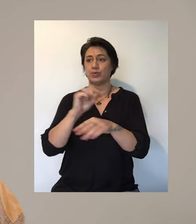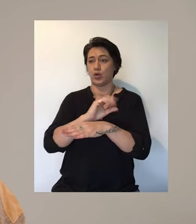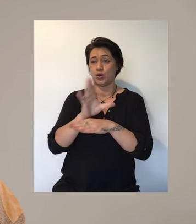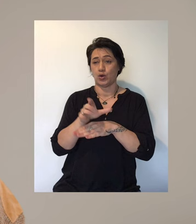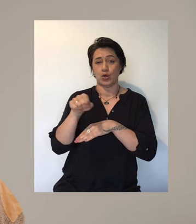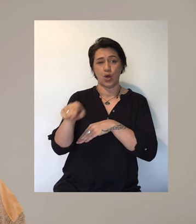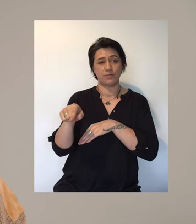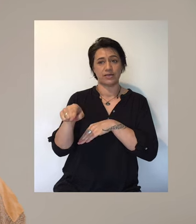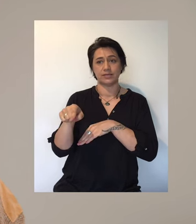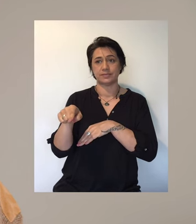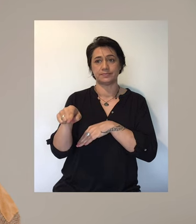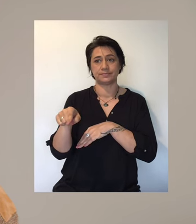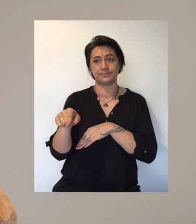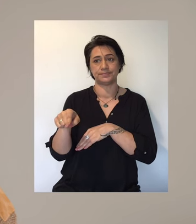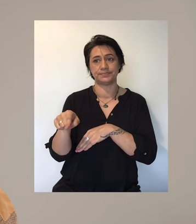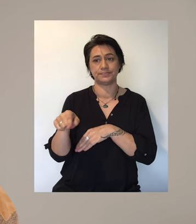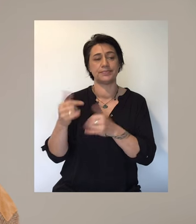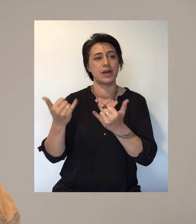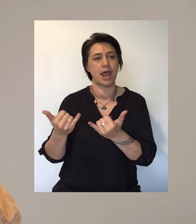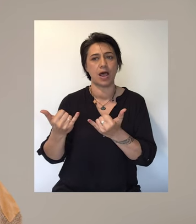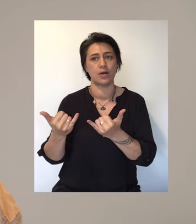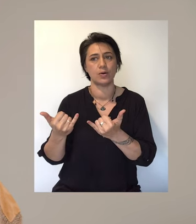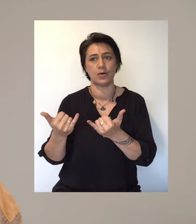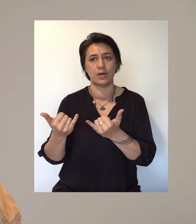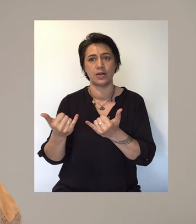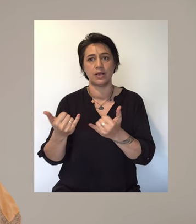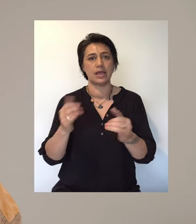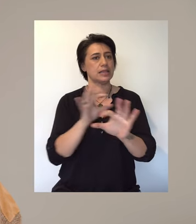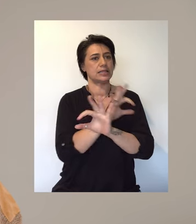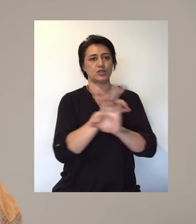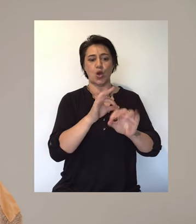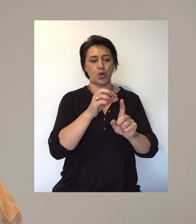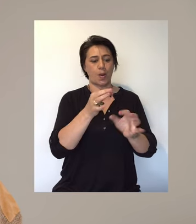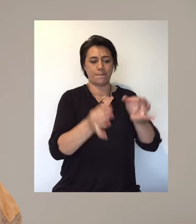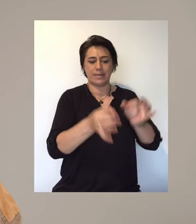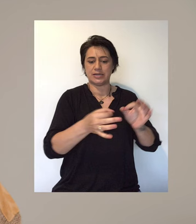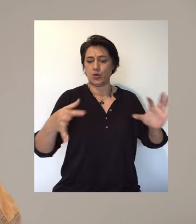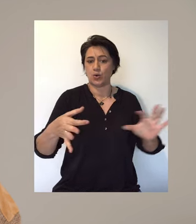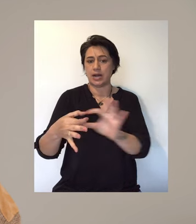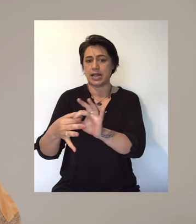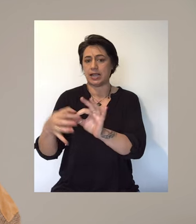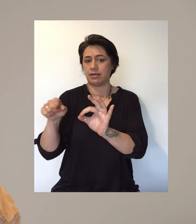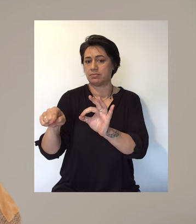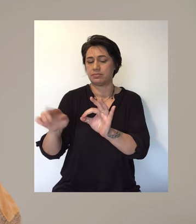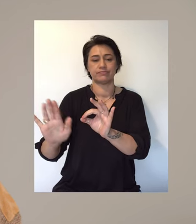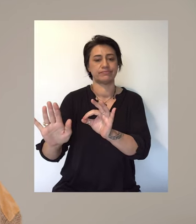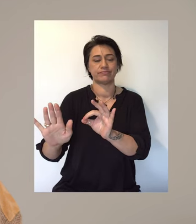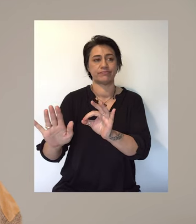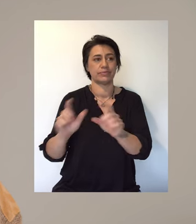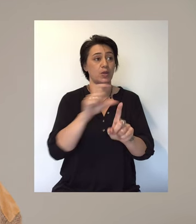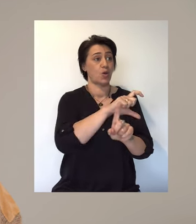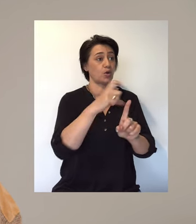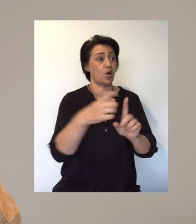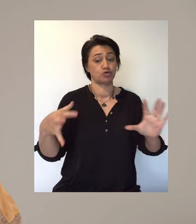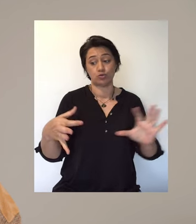The enemy that is COVID, that we now face, is not political, it